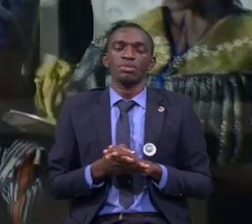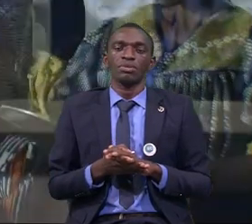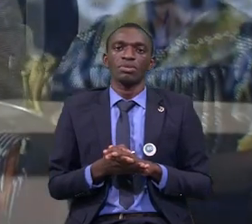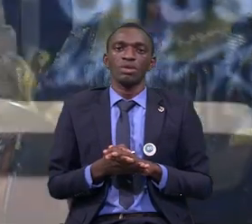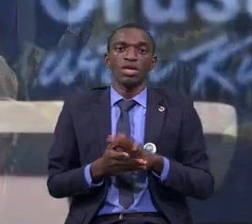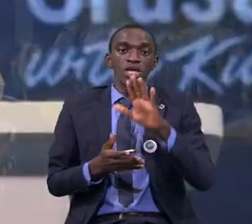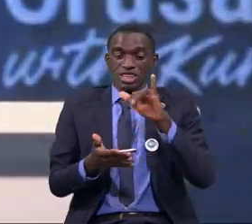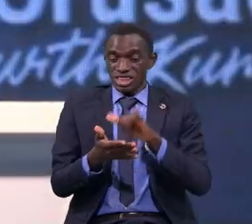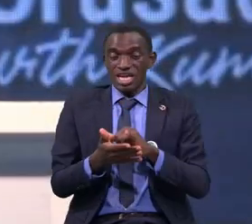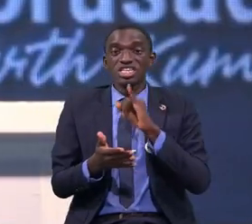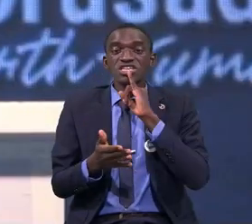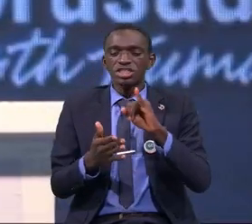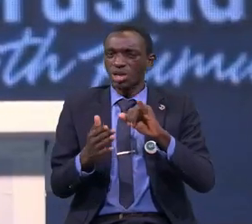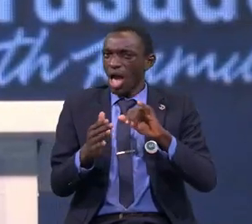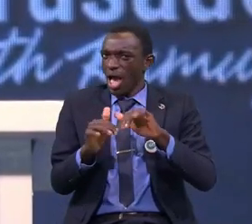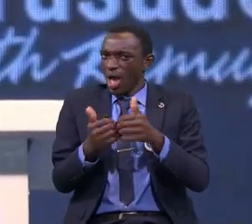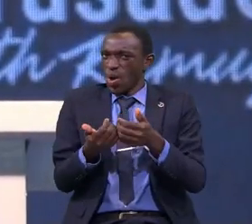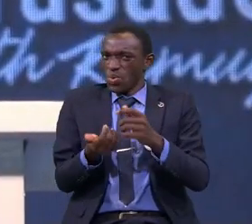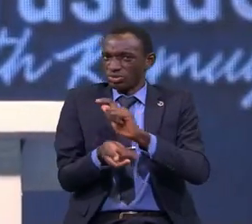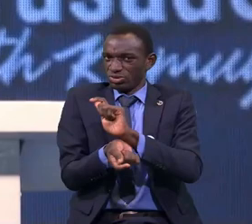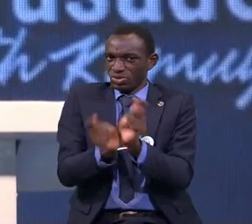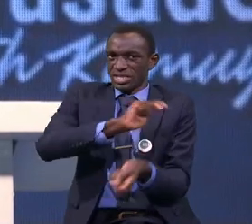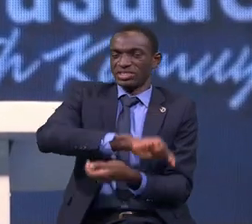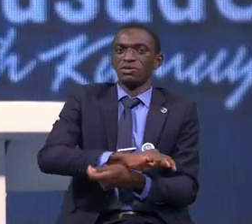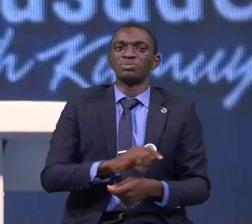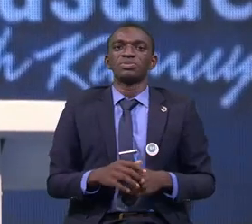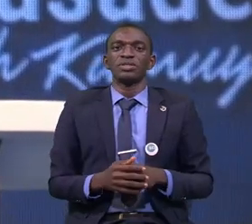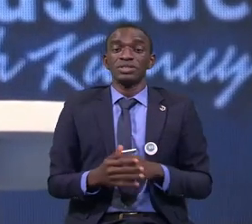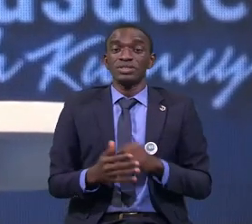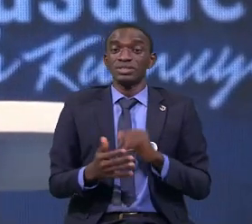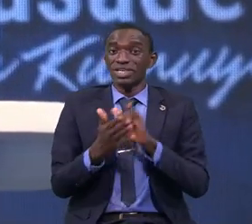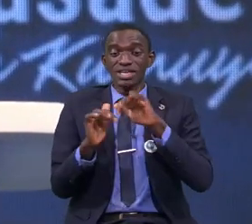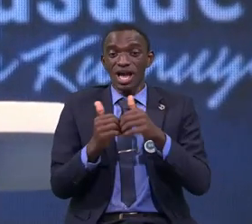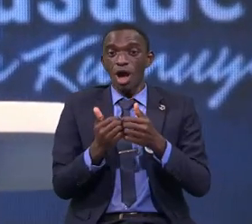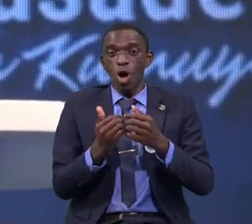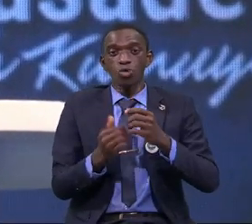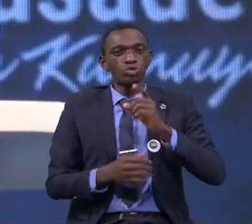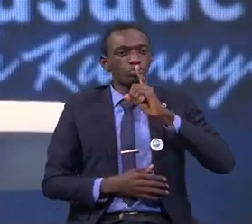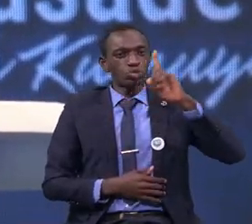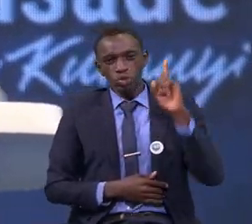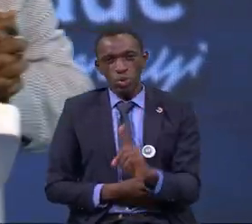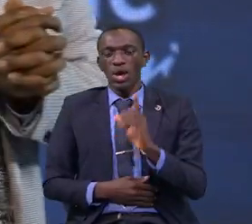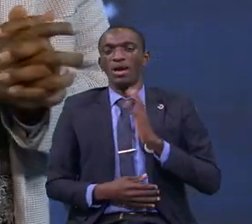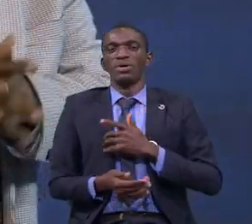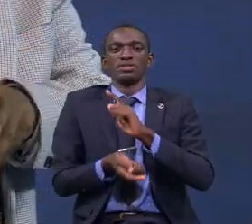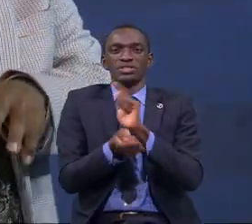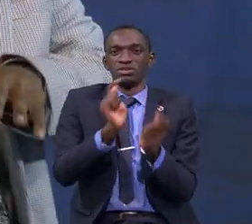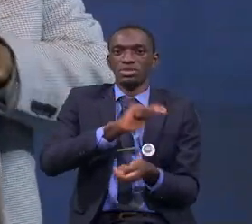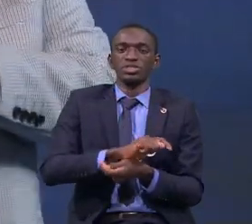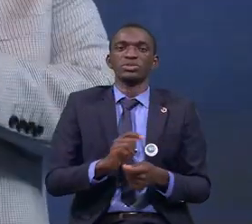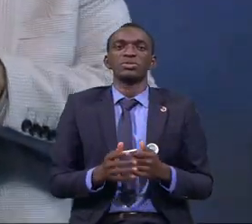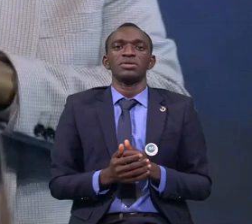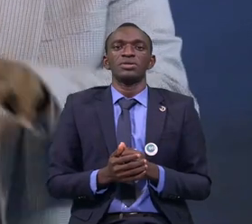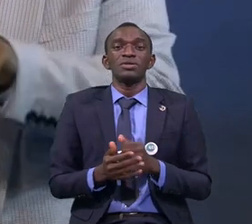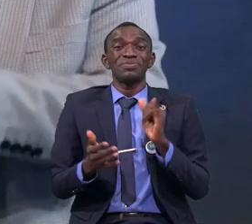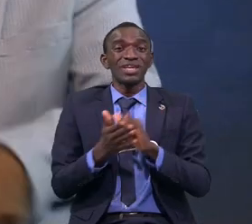That's the source of our transformation. That the certainty of our transformation. That